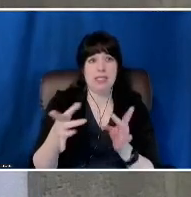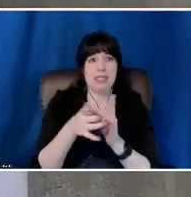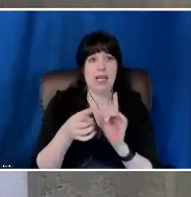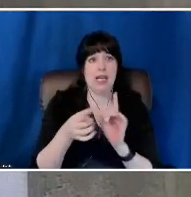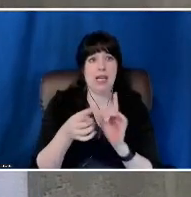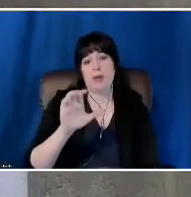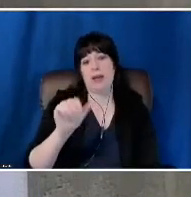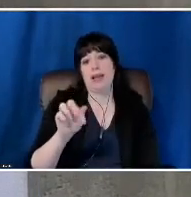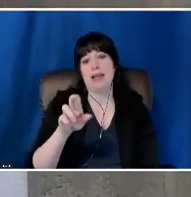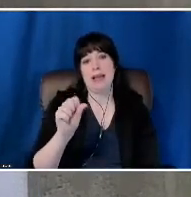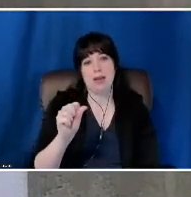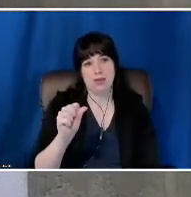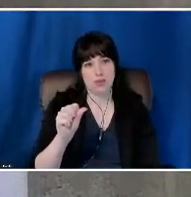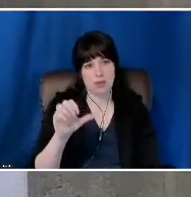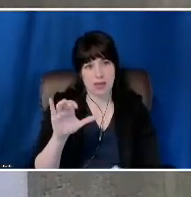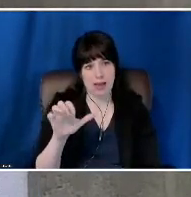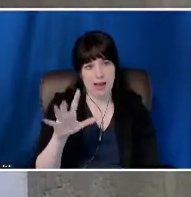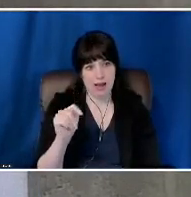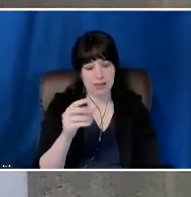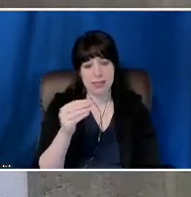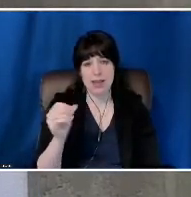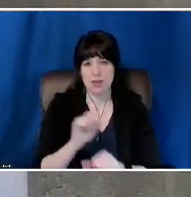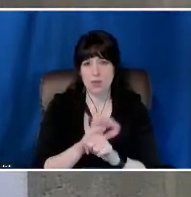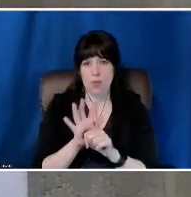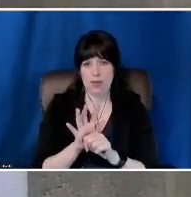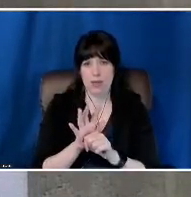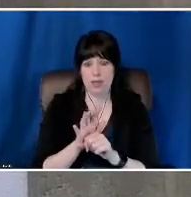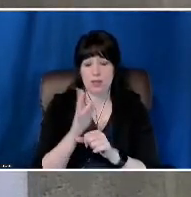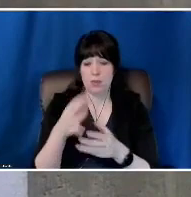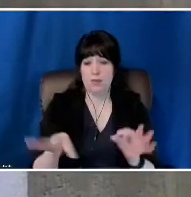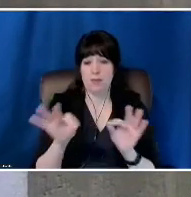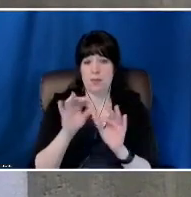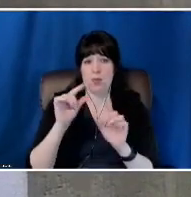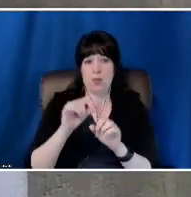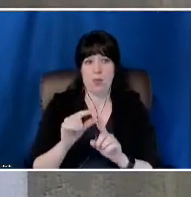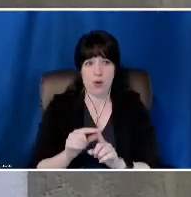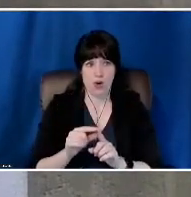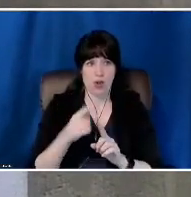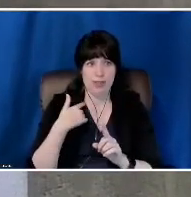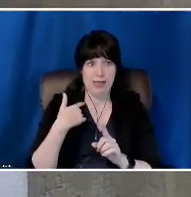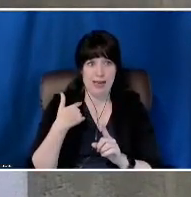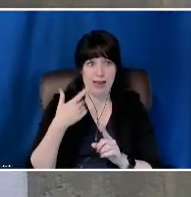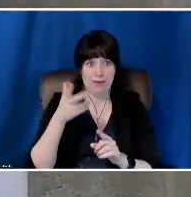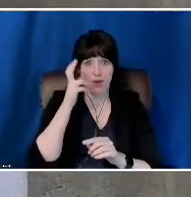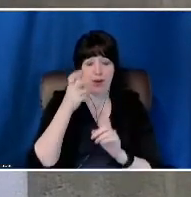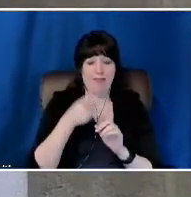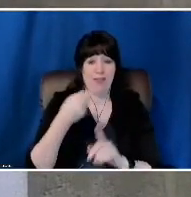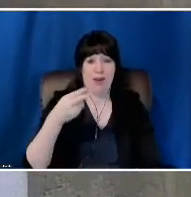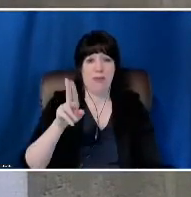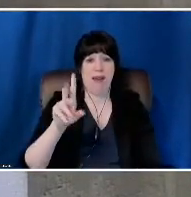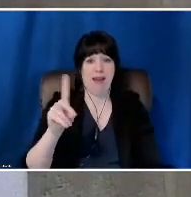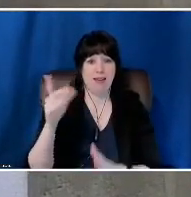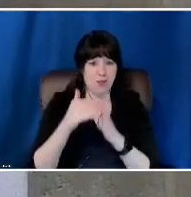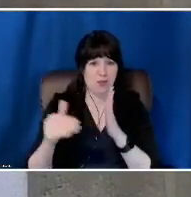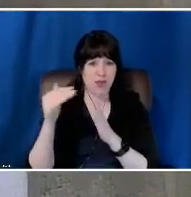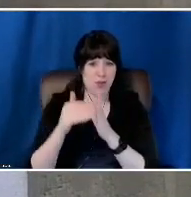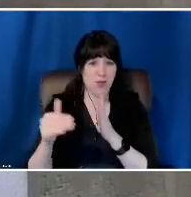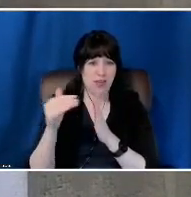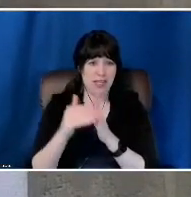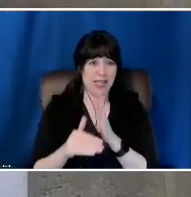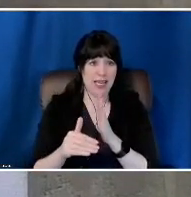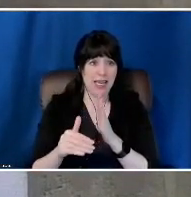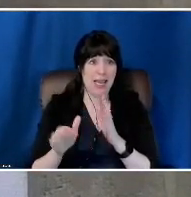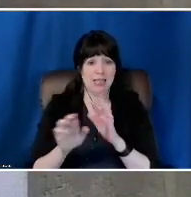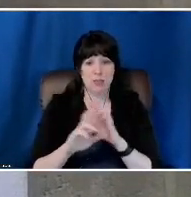Act and to COVID. So therefore, the operative words that I have drummed into my head from HUD over and over again is